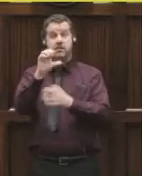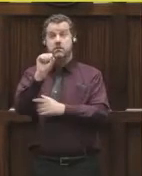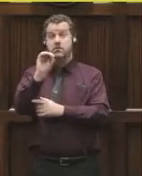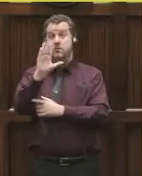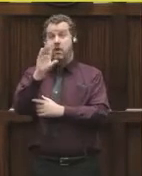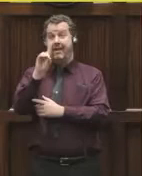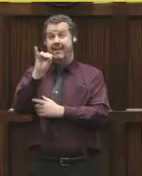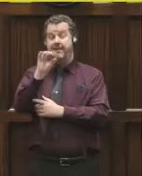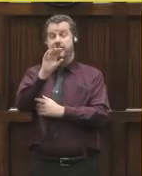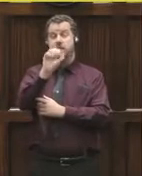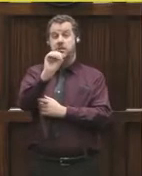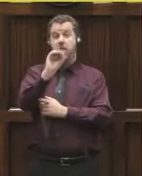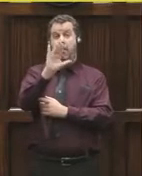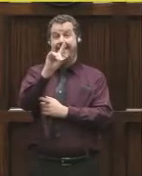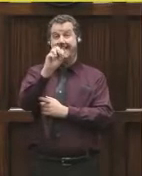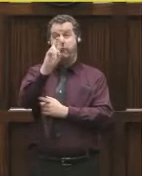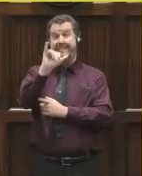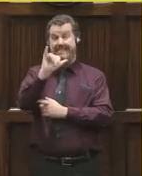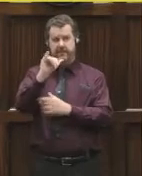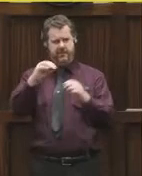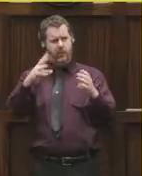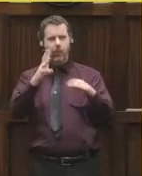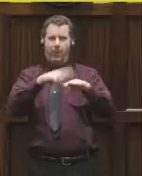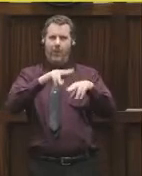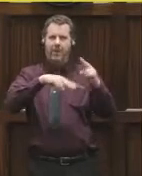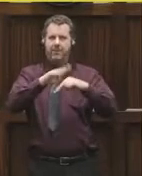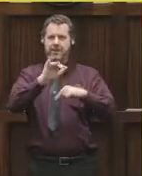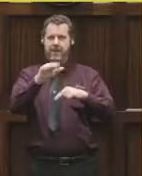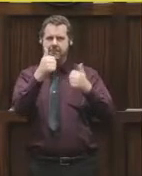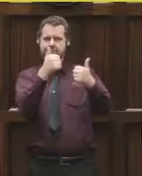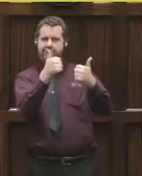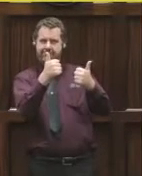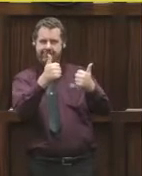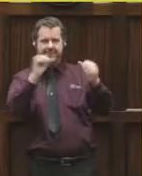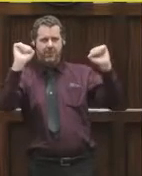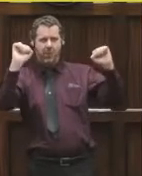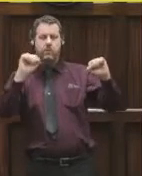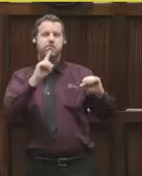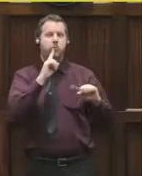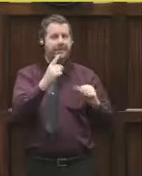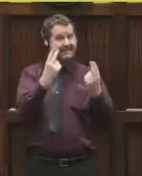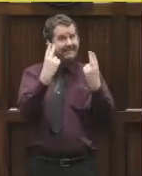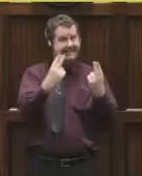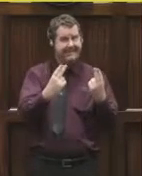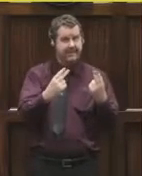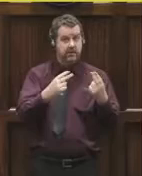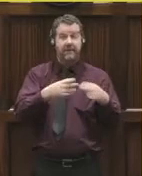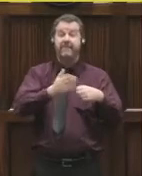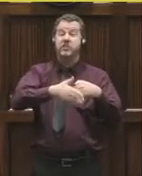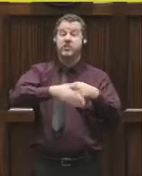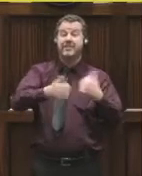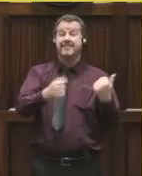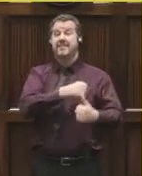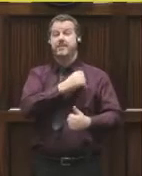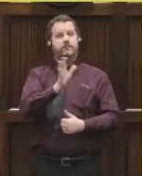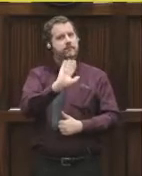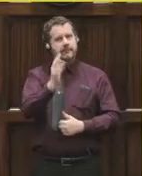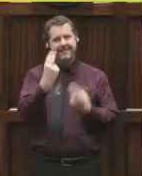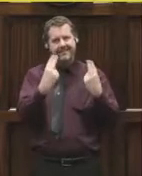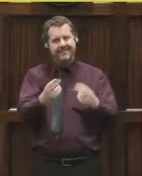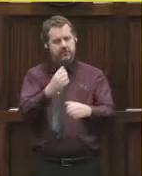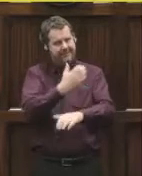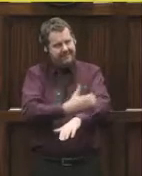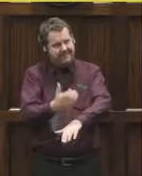an achievement of the deaf community, there's also a need to point out we need to keep active to fight for resources. The